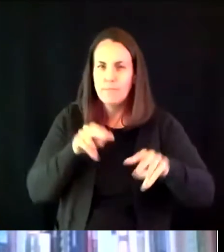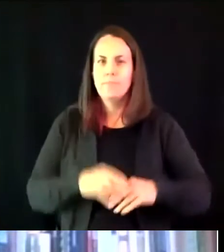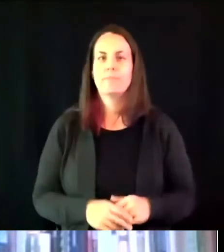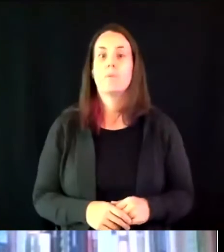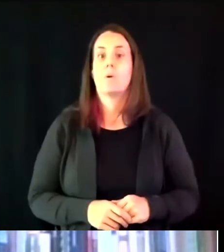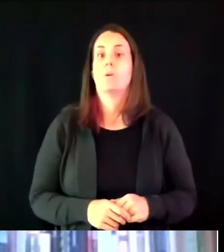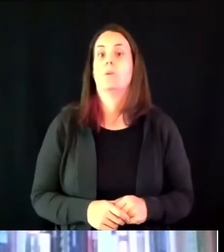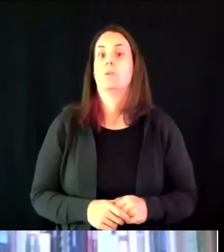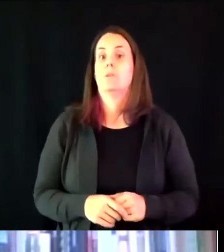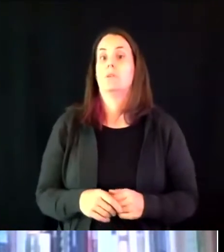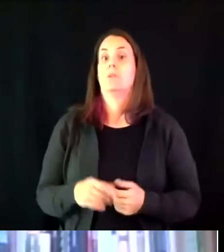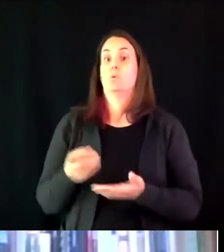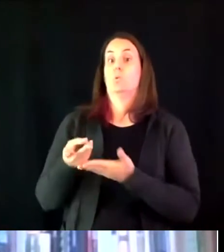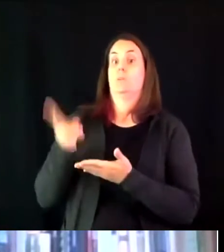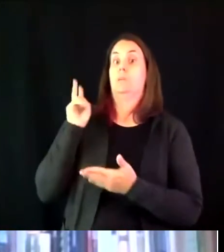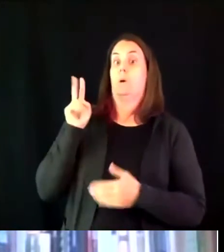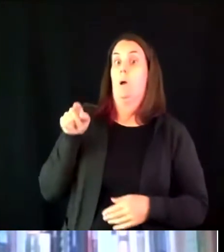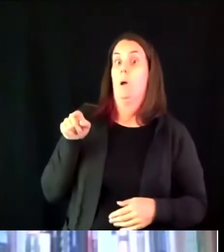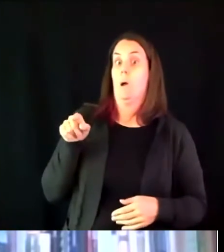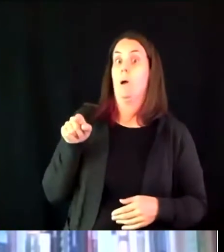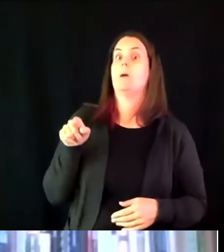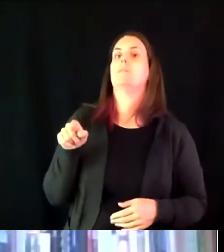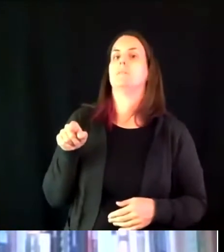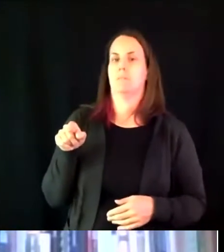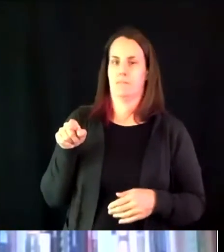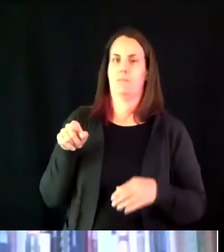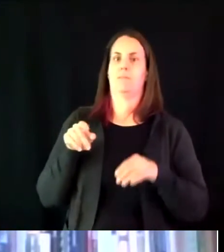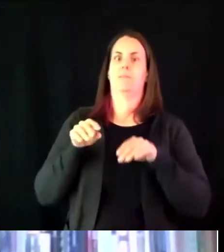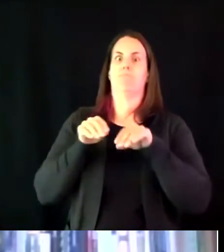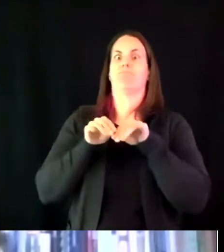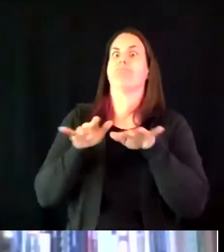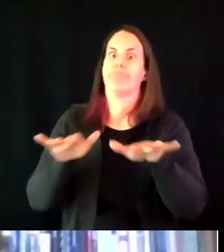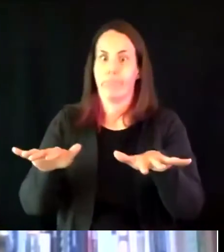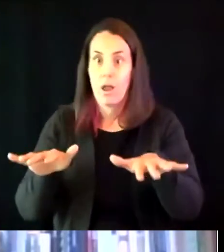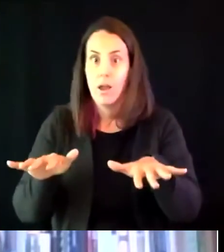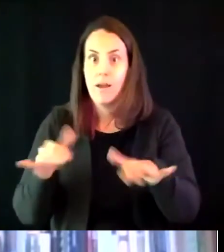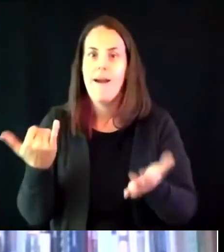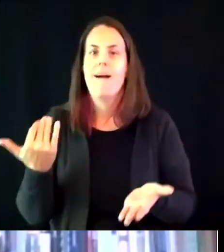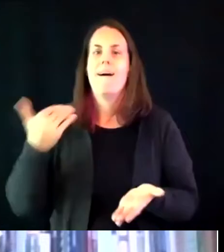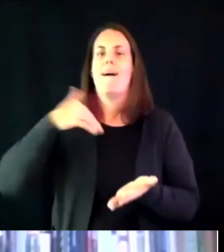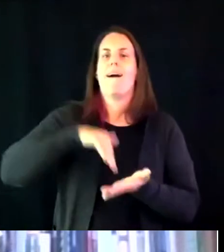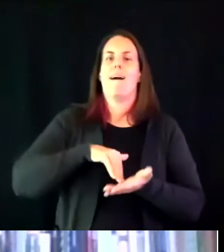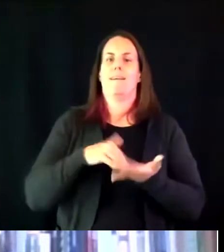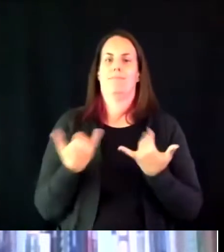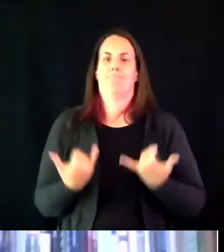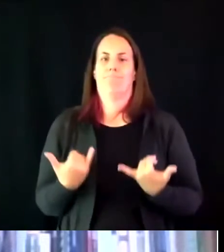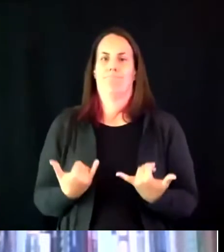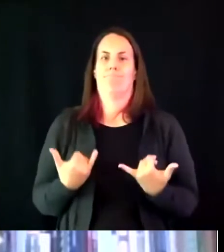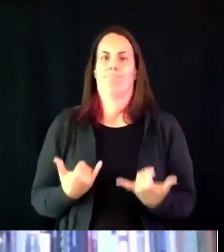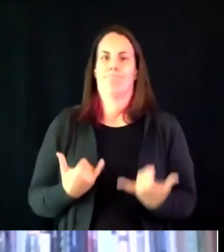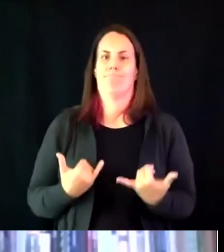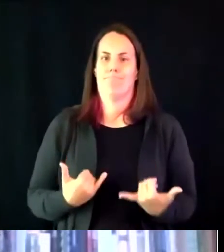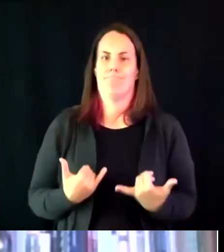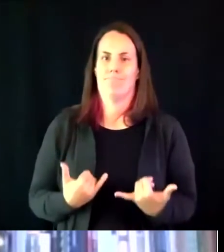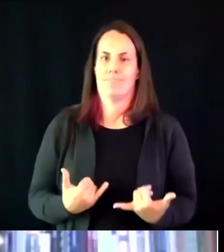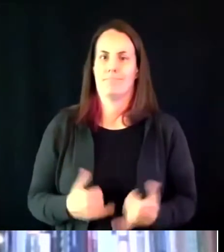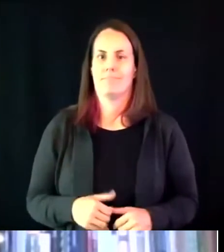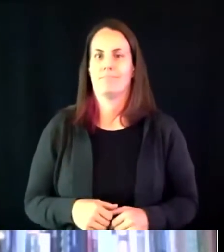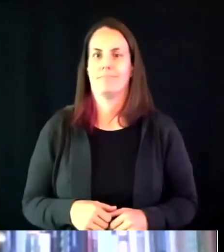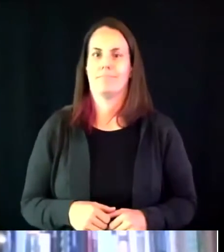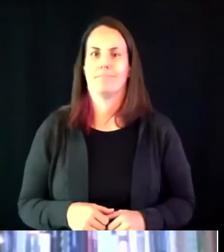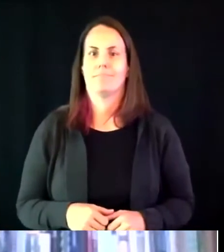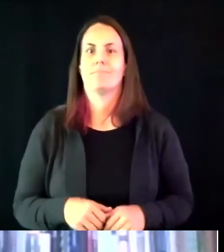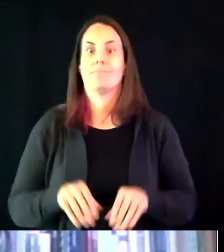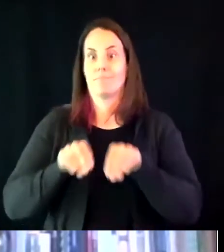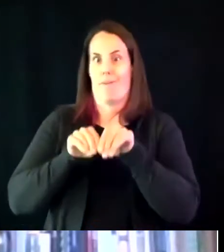this current acute nature of the crisis became as clear to us. So my hope